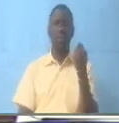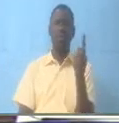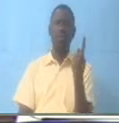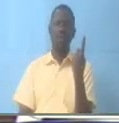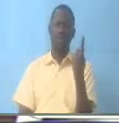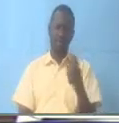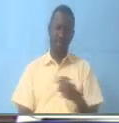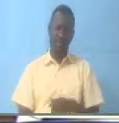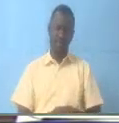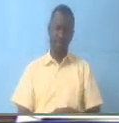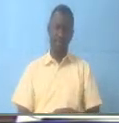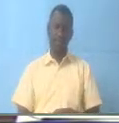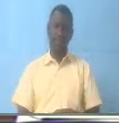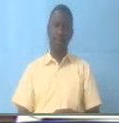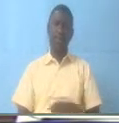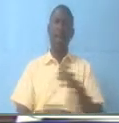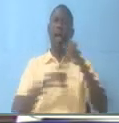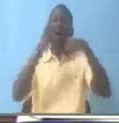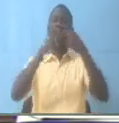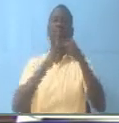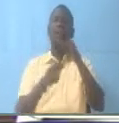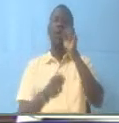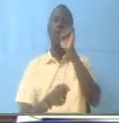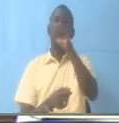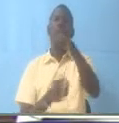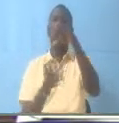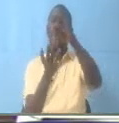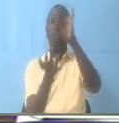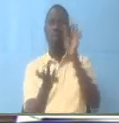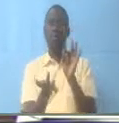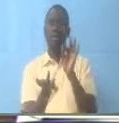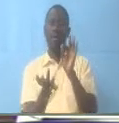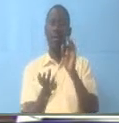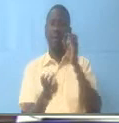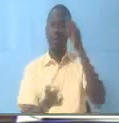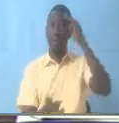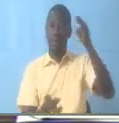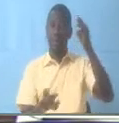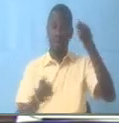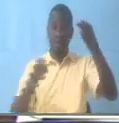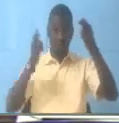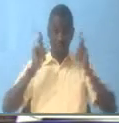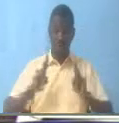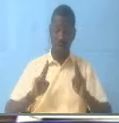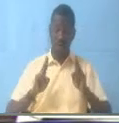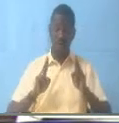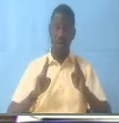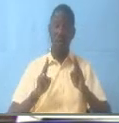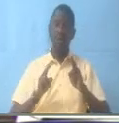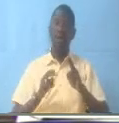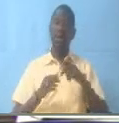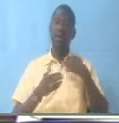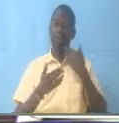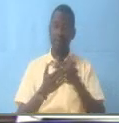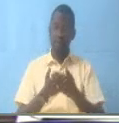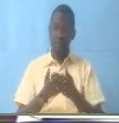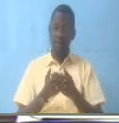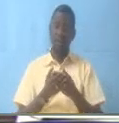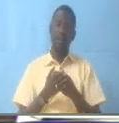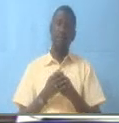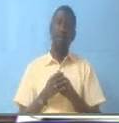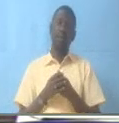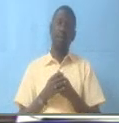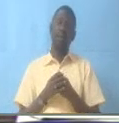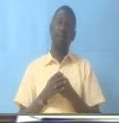After your appointment as Attorney General and Minister of Justice, gannaaw buñ la defee na Attorney General ministre bi saytu wàllu luwaay ak àtte